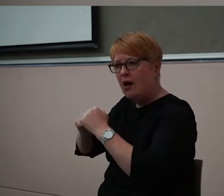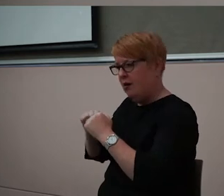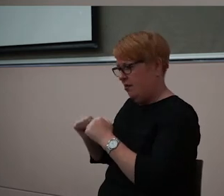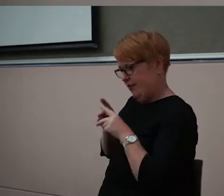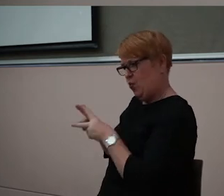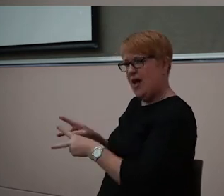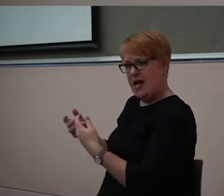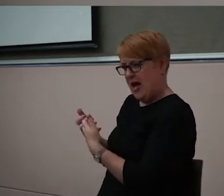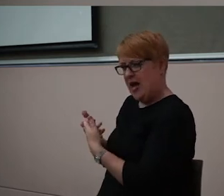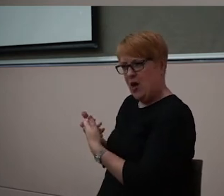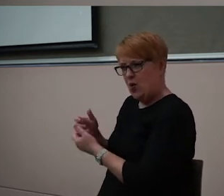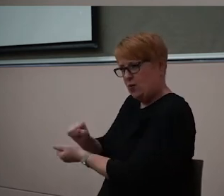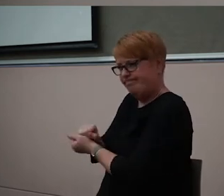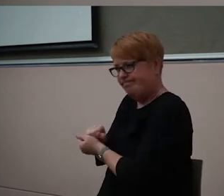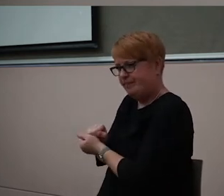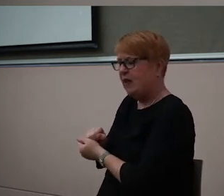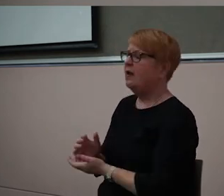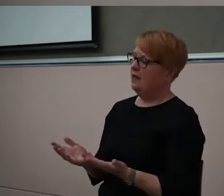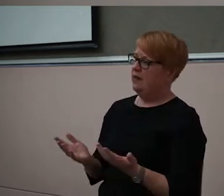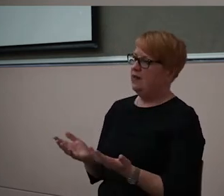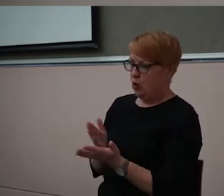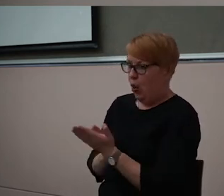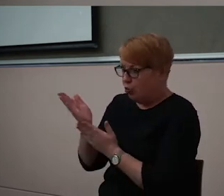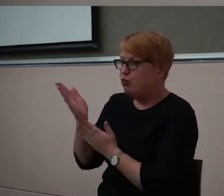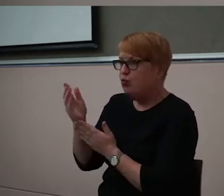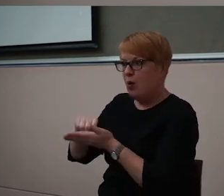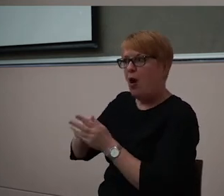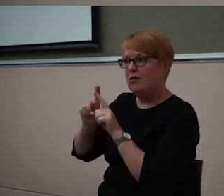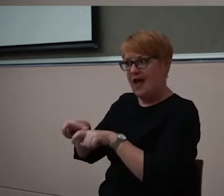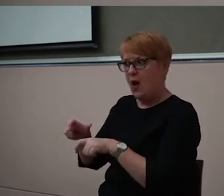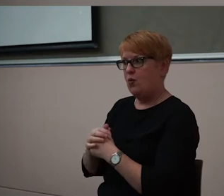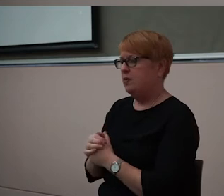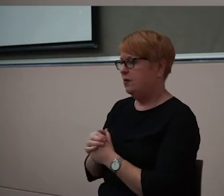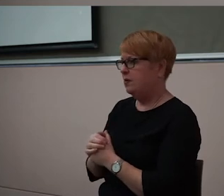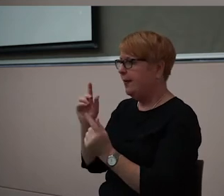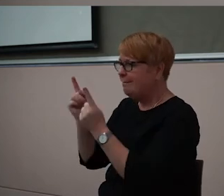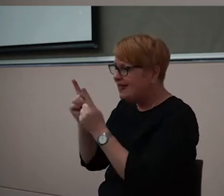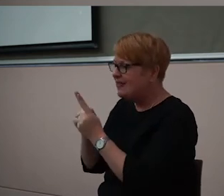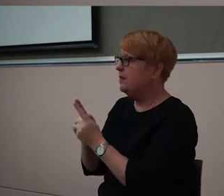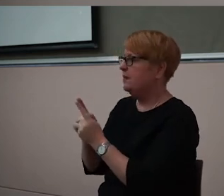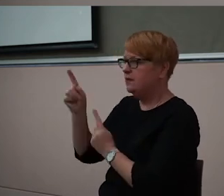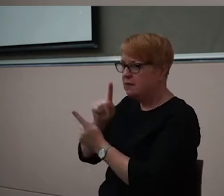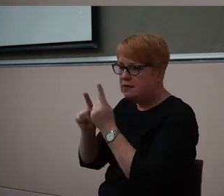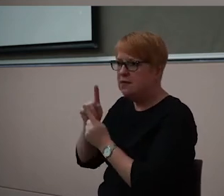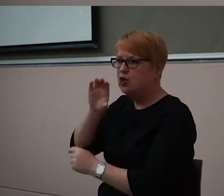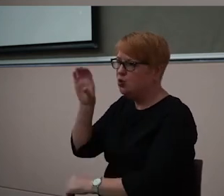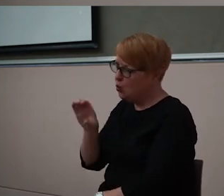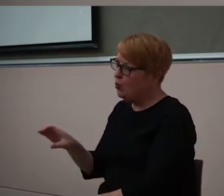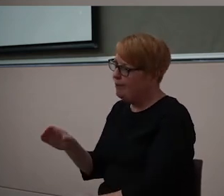format. So we, throughout lockdown, we were meeting on Zoom, and we,